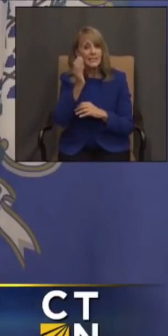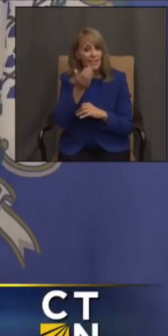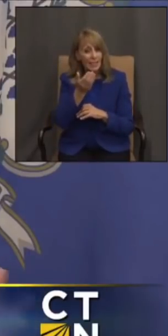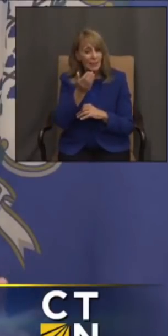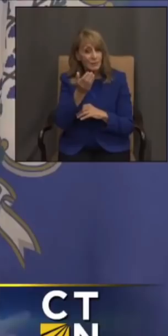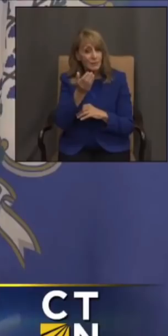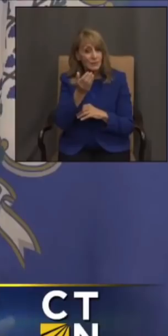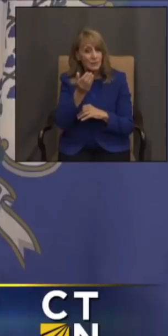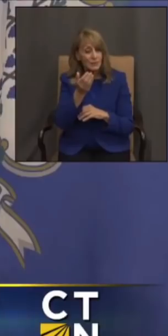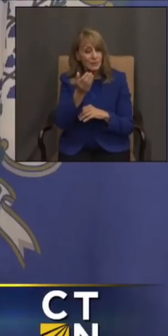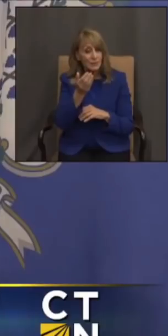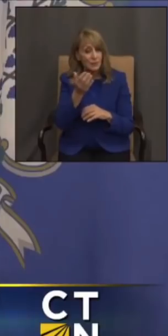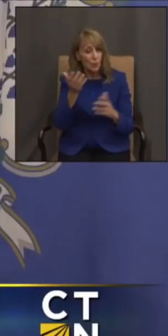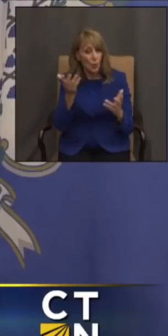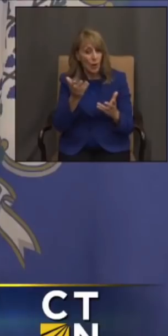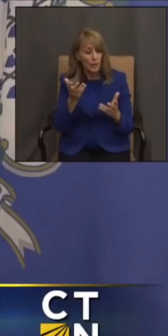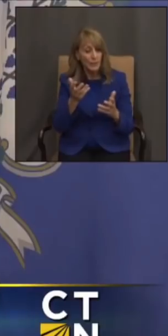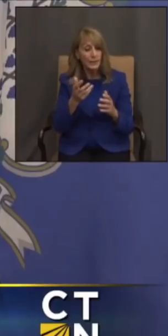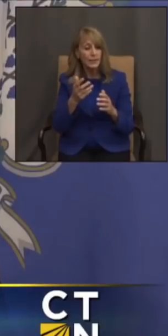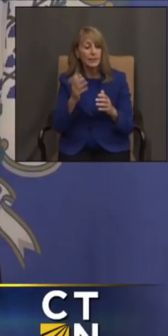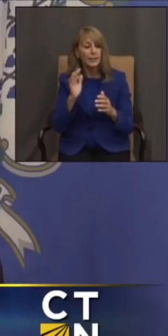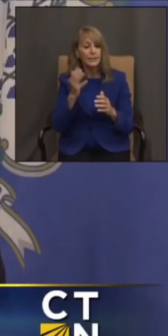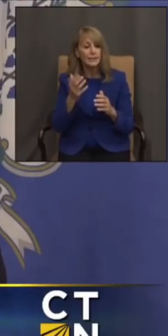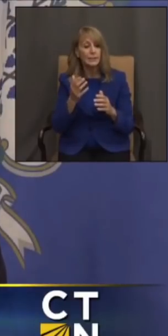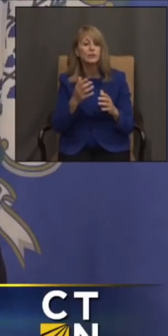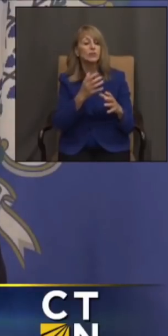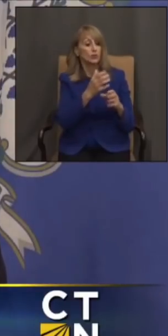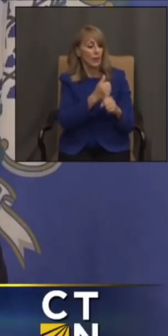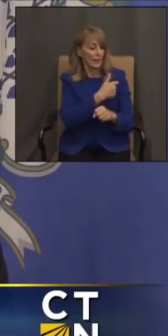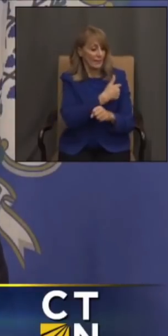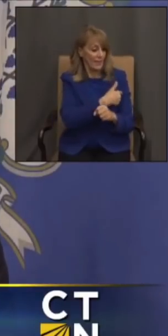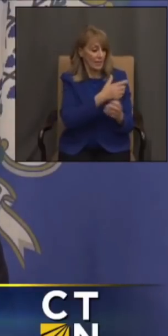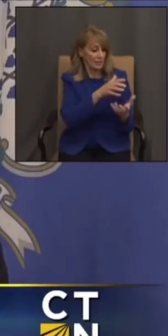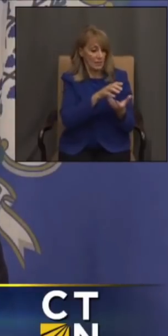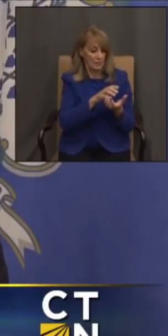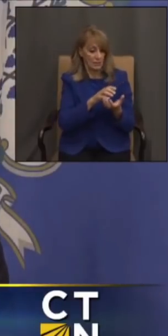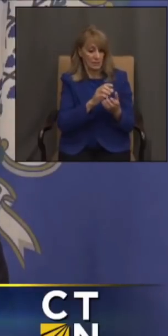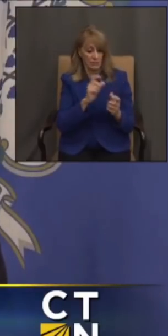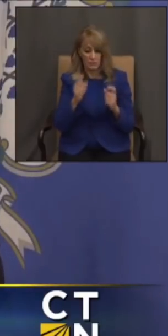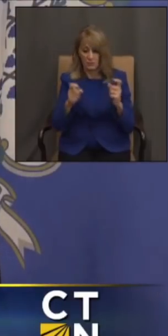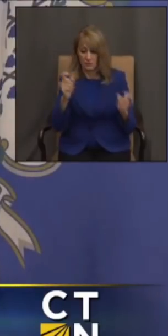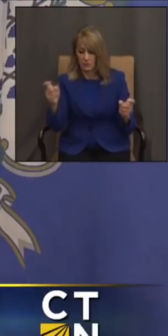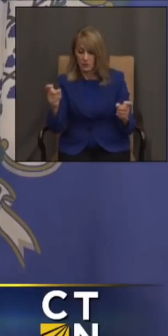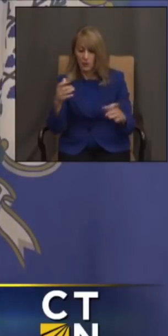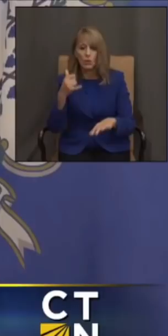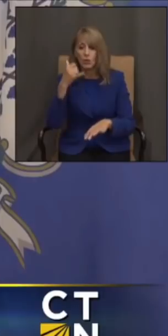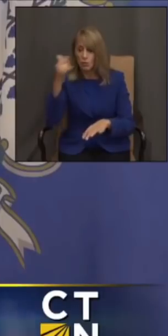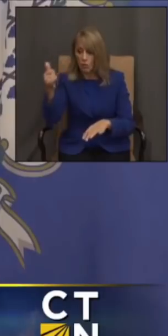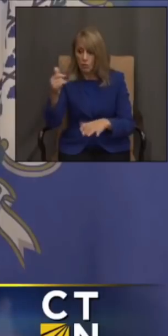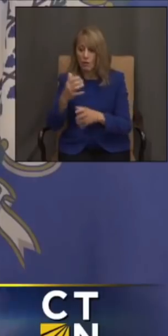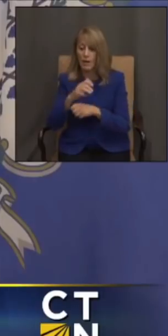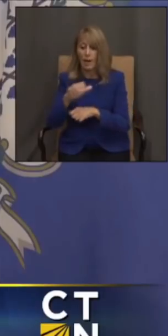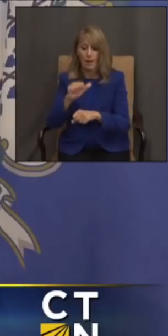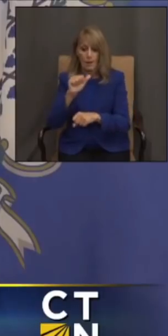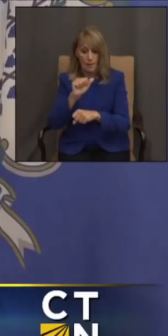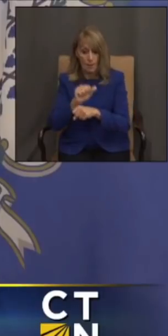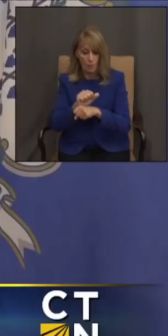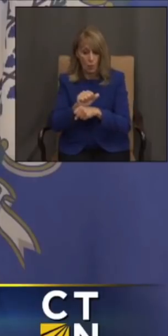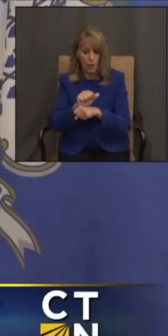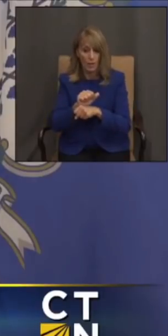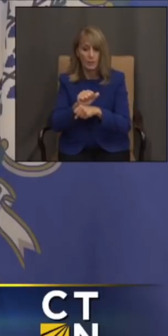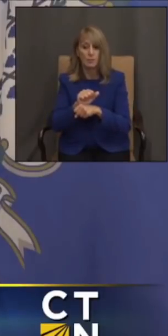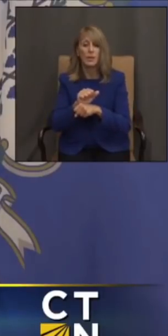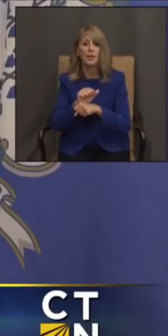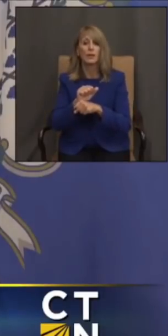short duration between we get the vaccines out, you can make a call, you can get an appointment, you can get an appointment in